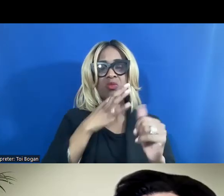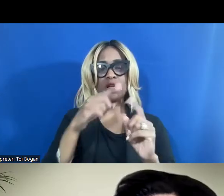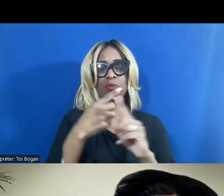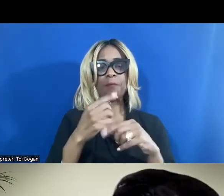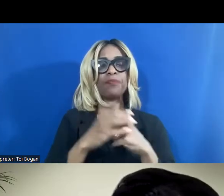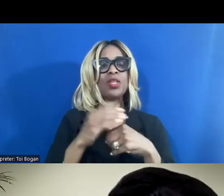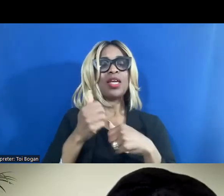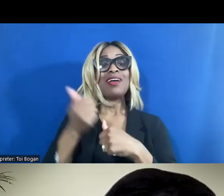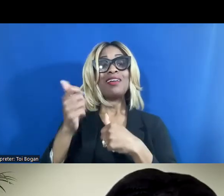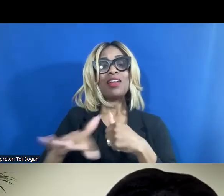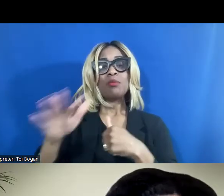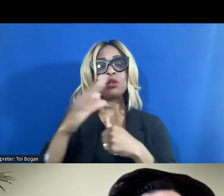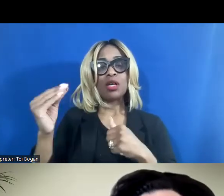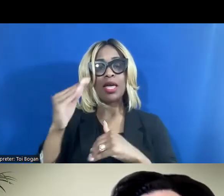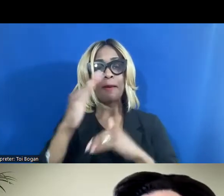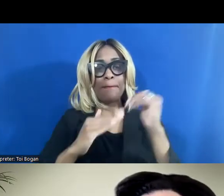built environment.